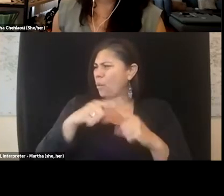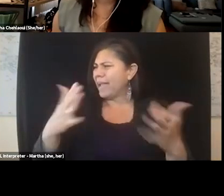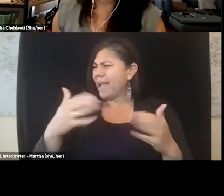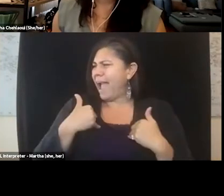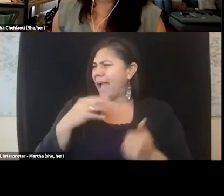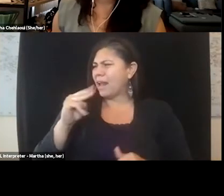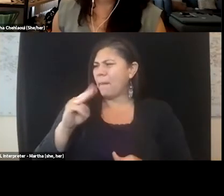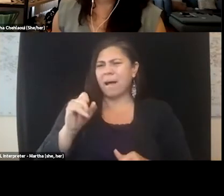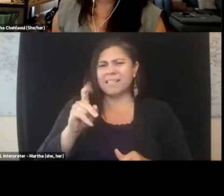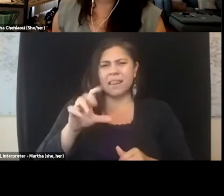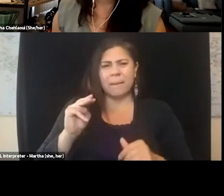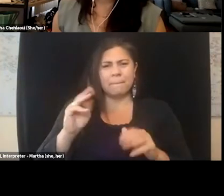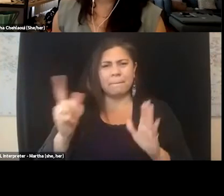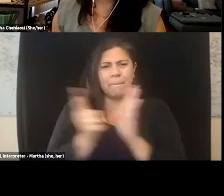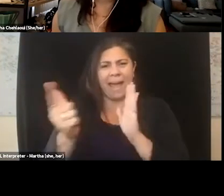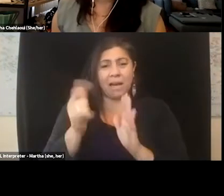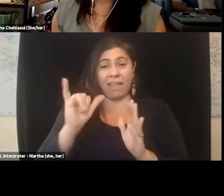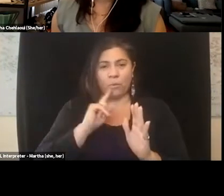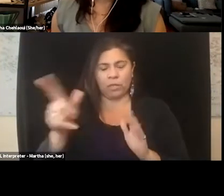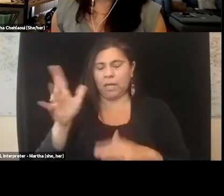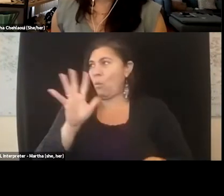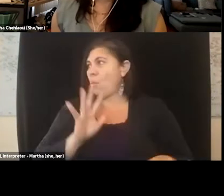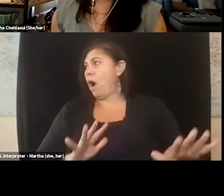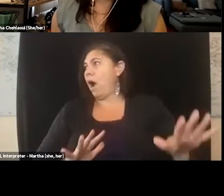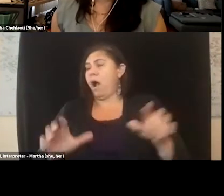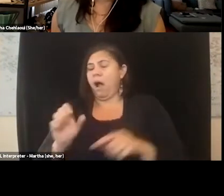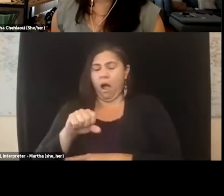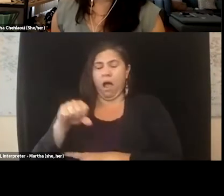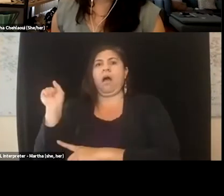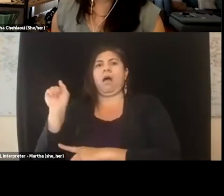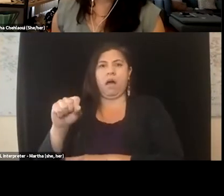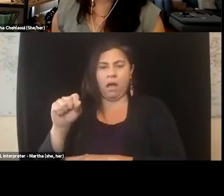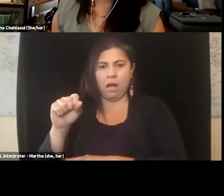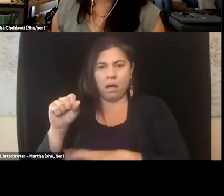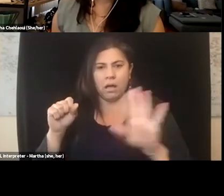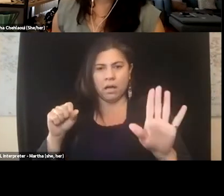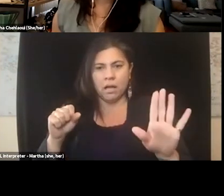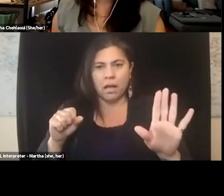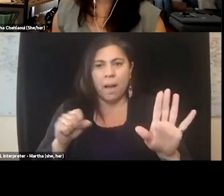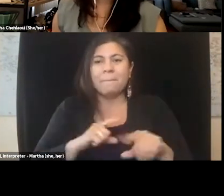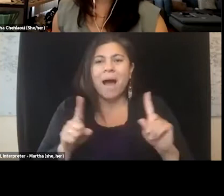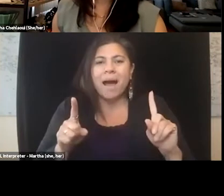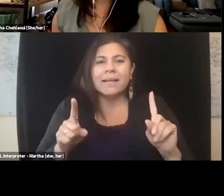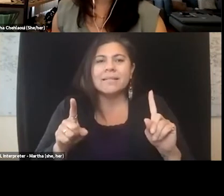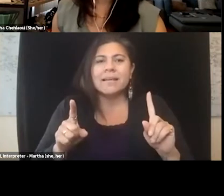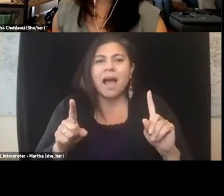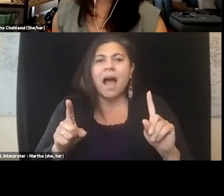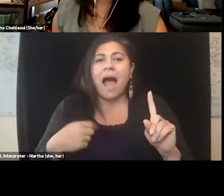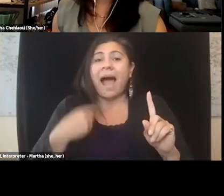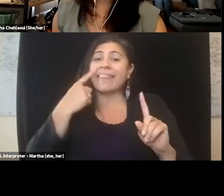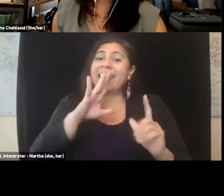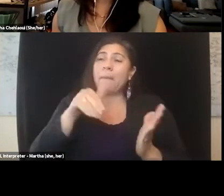took me back. And it's whether, you know, it's But, you know, it's, I think Middle